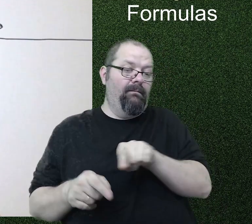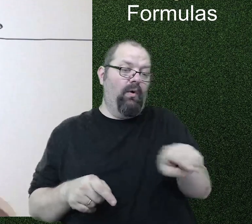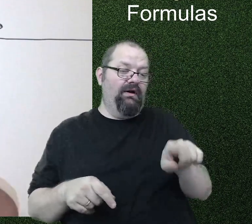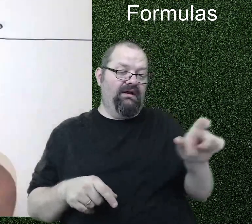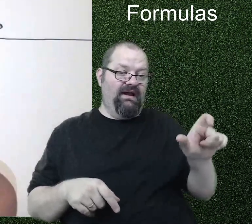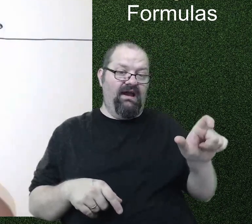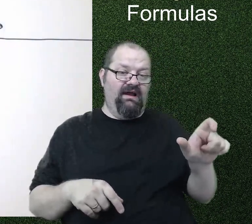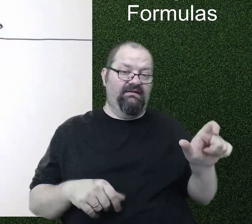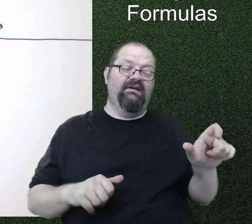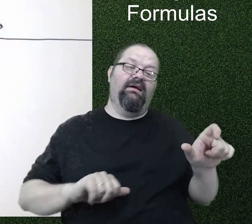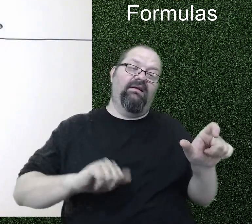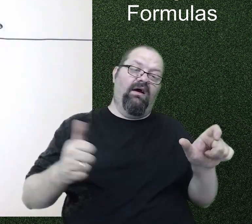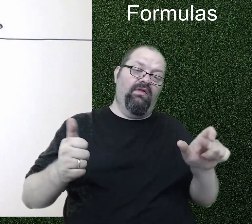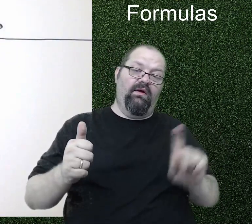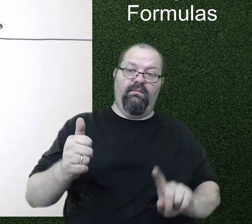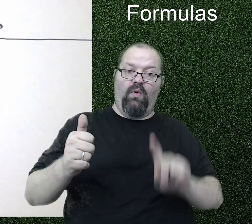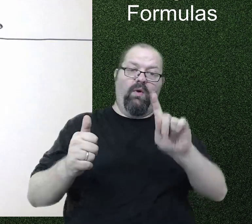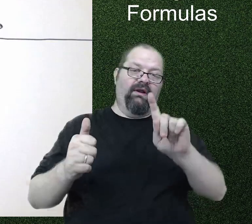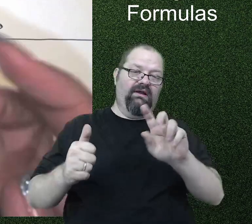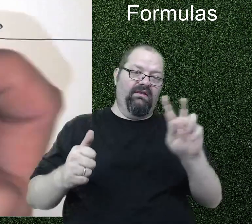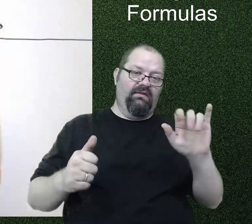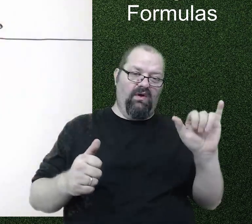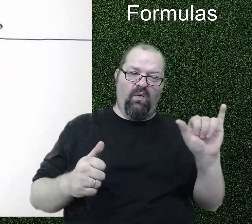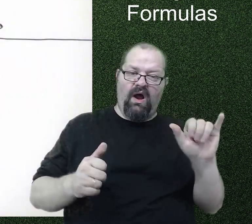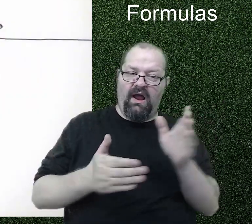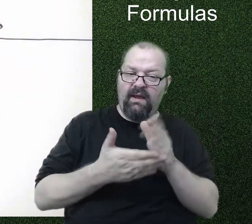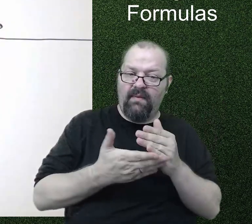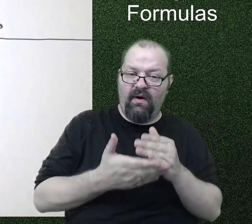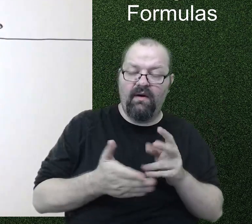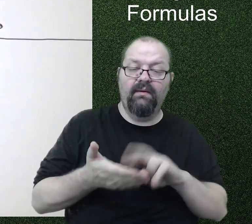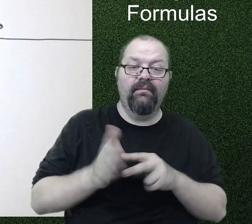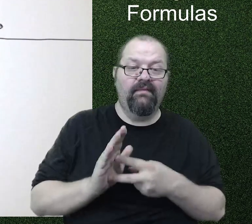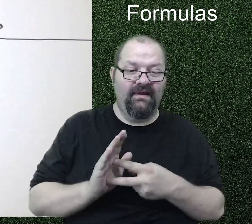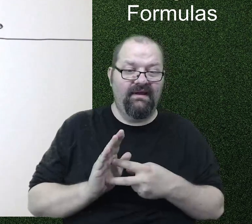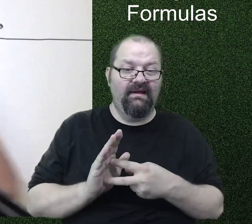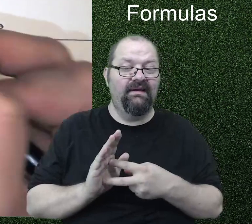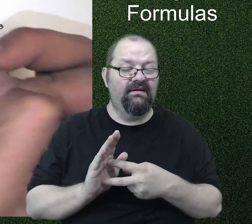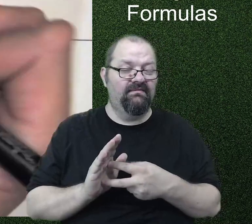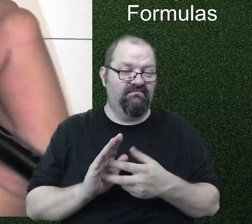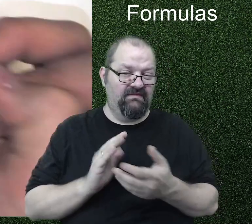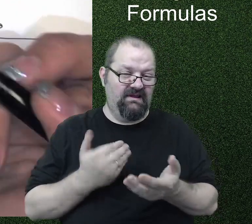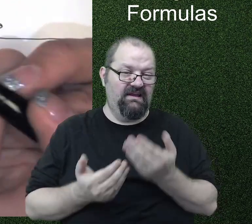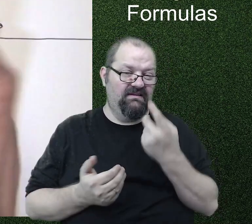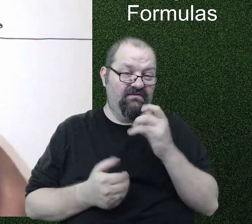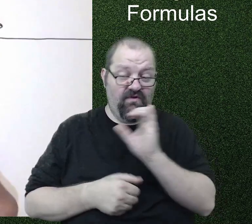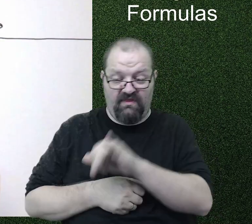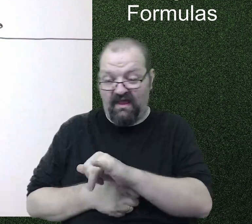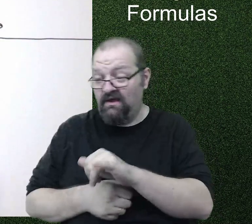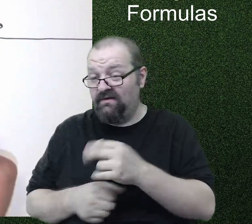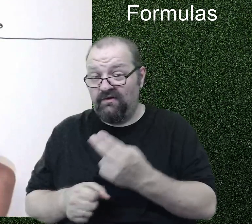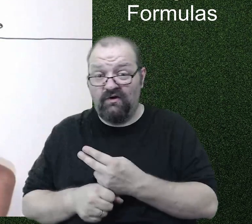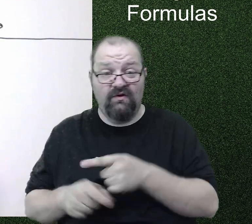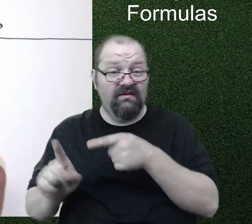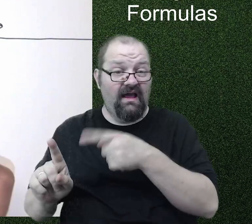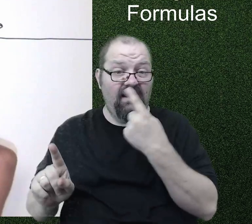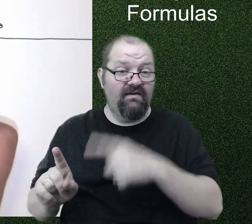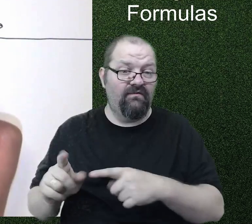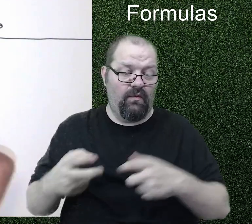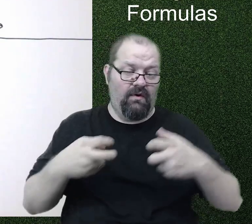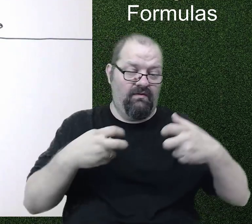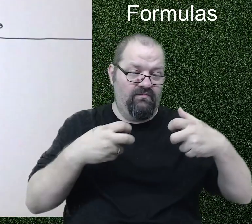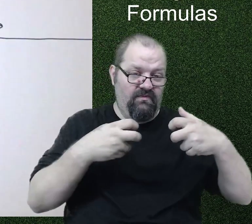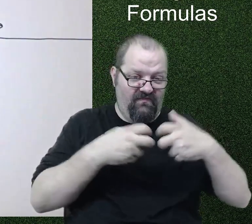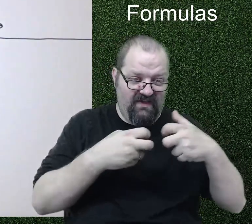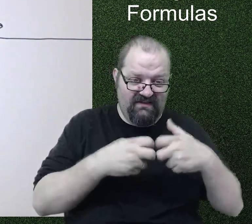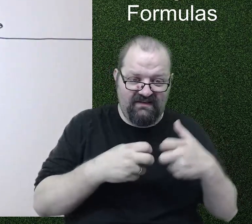and another part of it pointing in the y direction. It's convenient in a lot of problems in physics. Often decomposing forces into